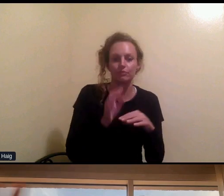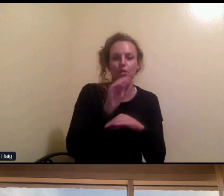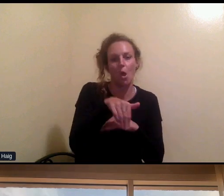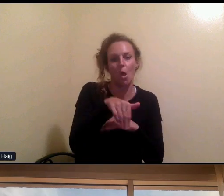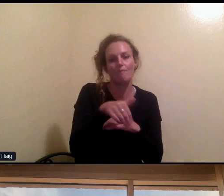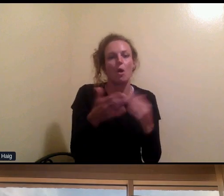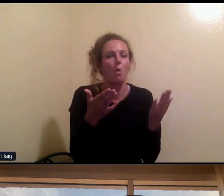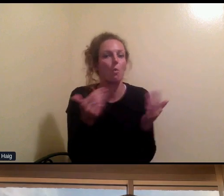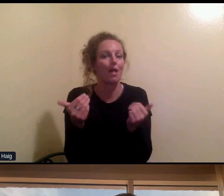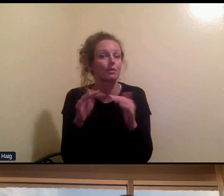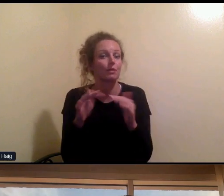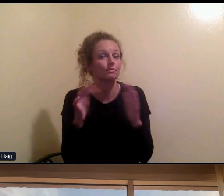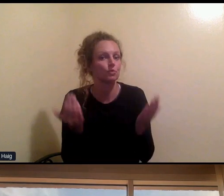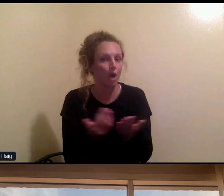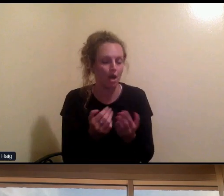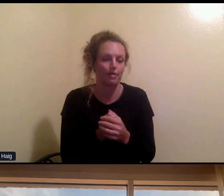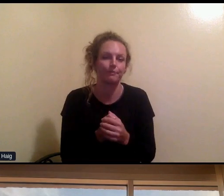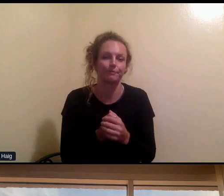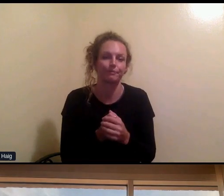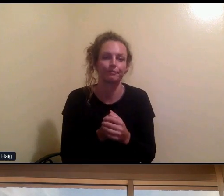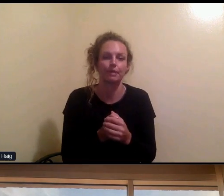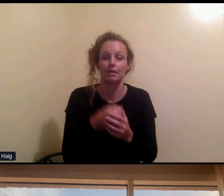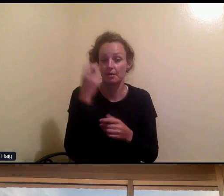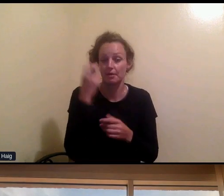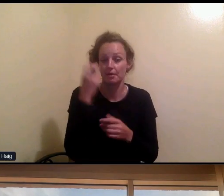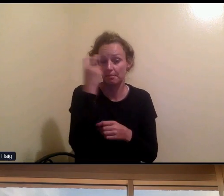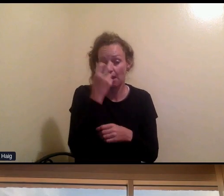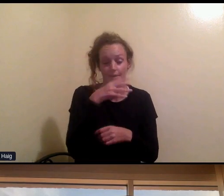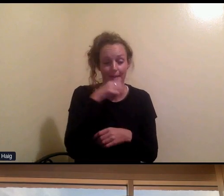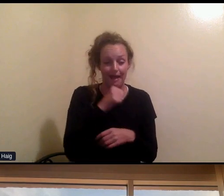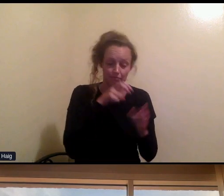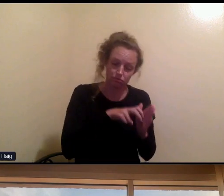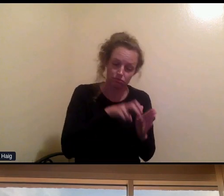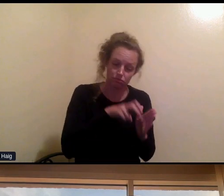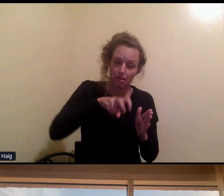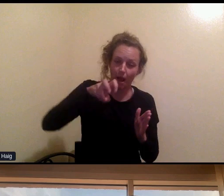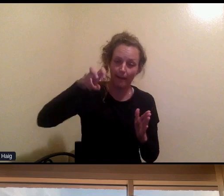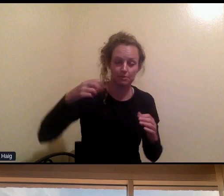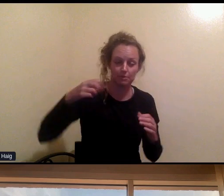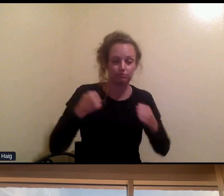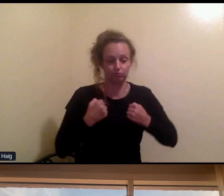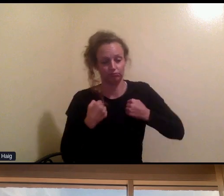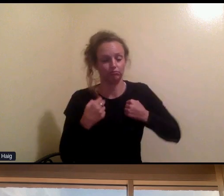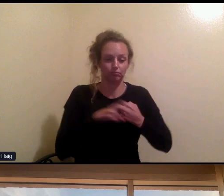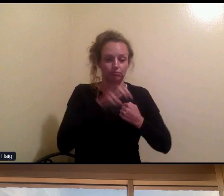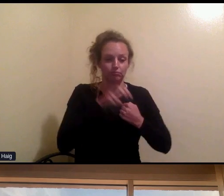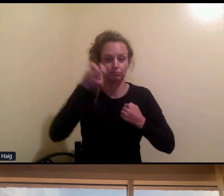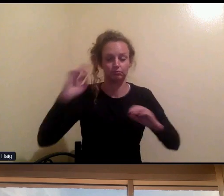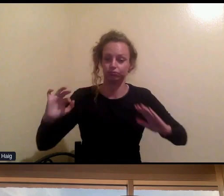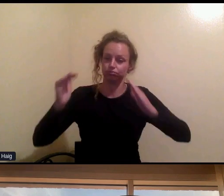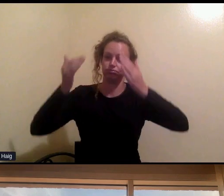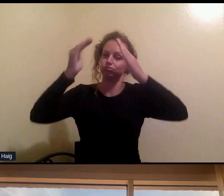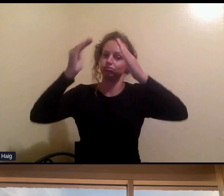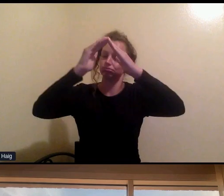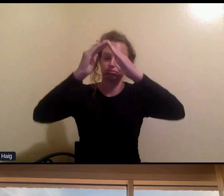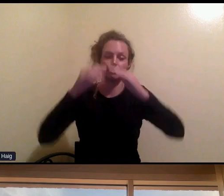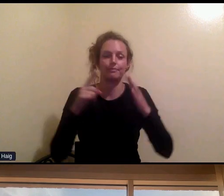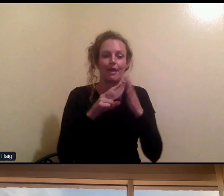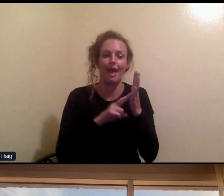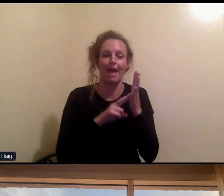who climbed Everest. And you watching the show, you don't really realize until about halfway through the episode that he's blind, yet